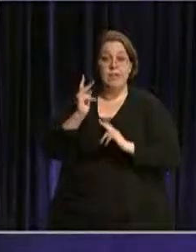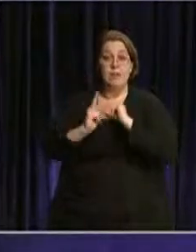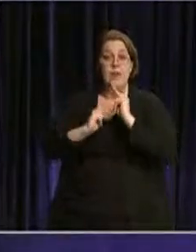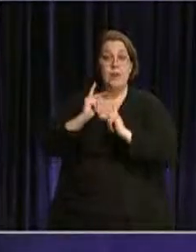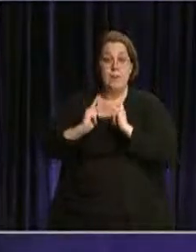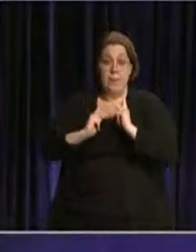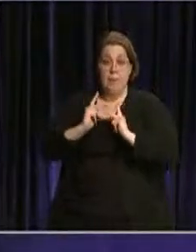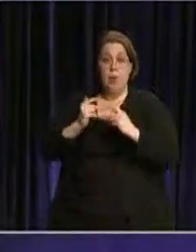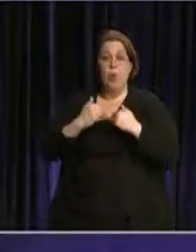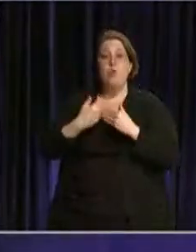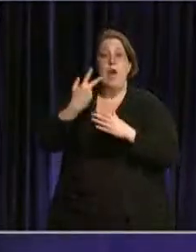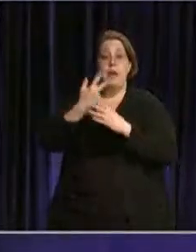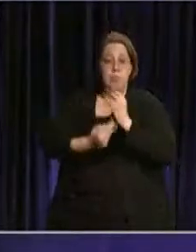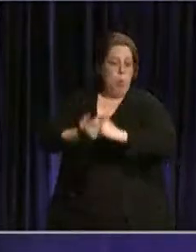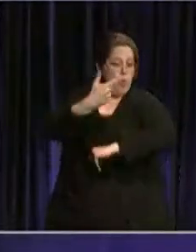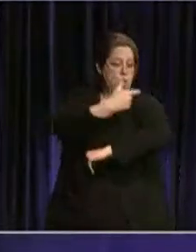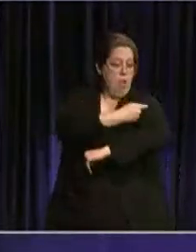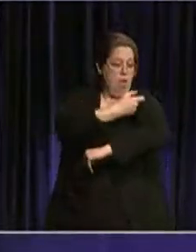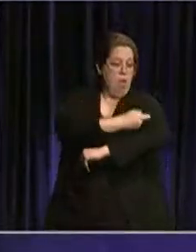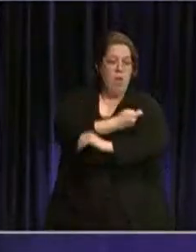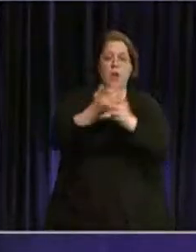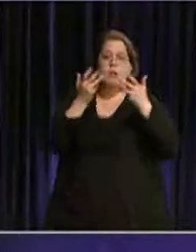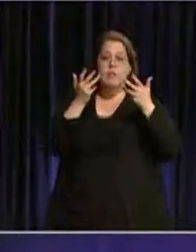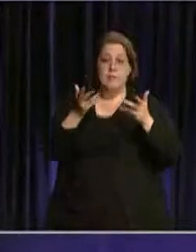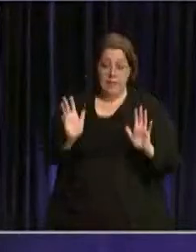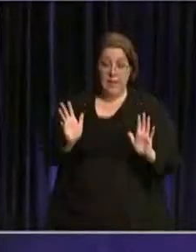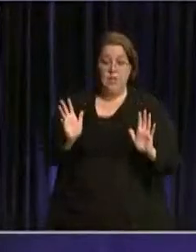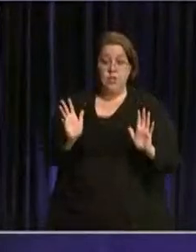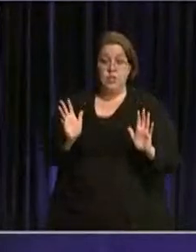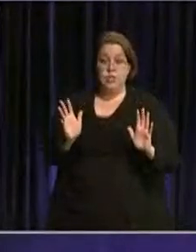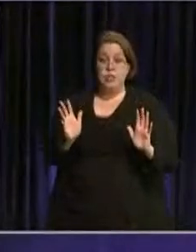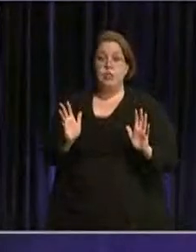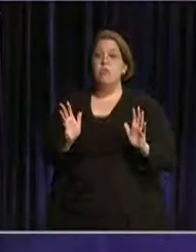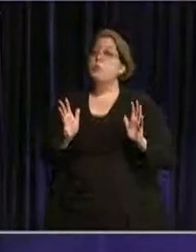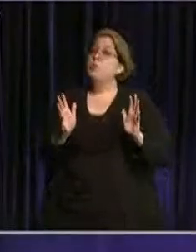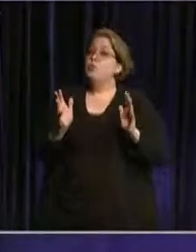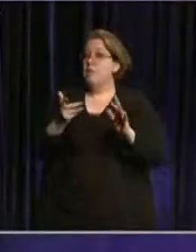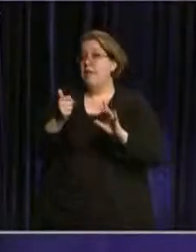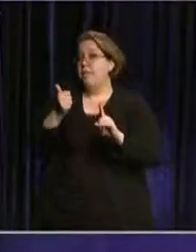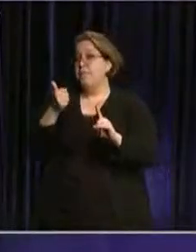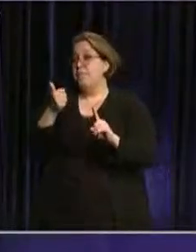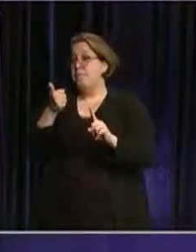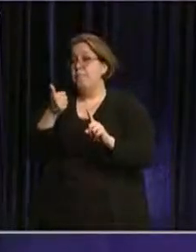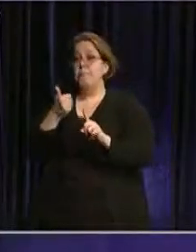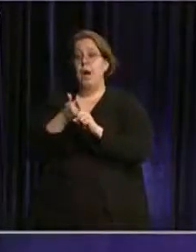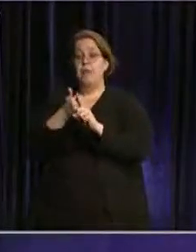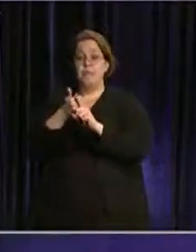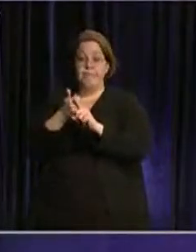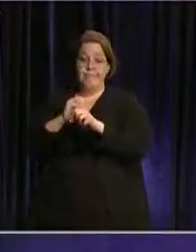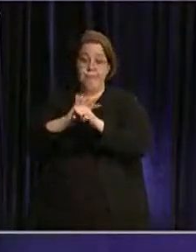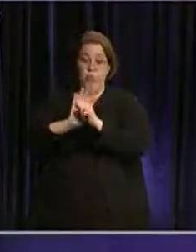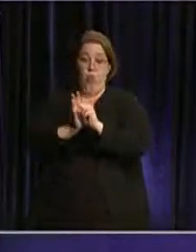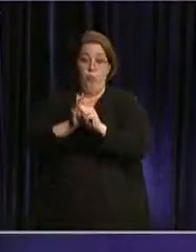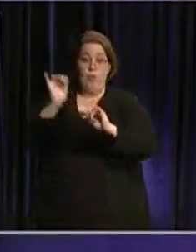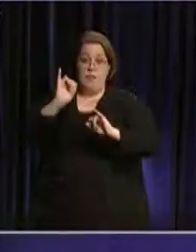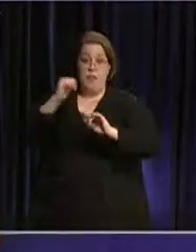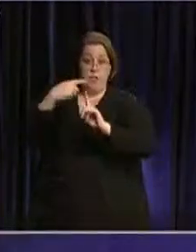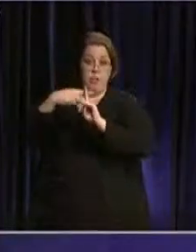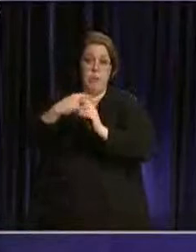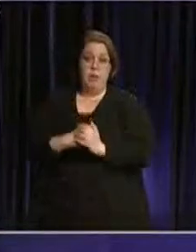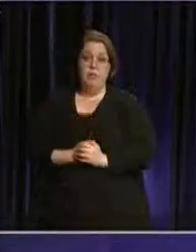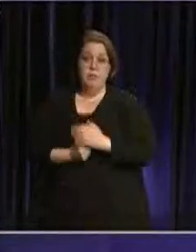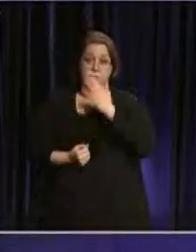had both doses of their COVID vaccinations who've gotten a COVID infection. So